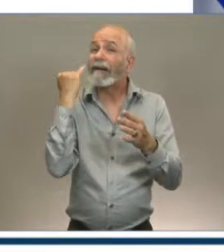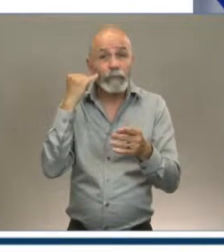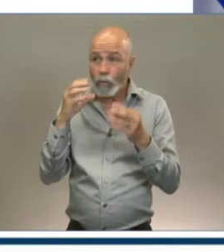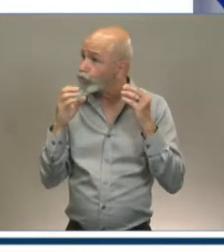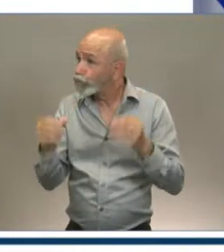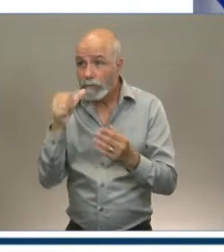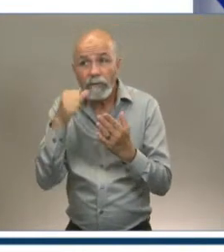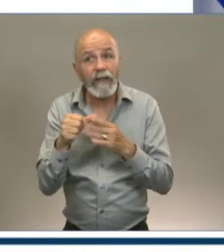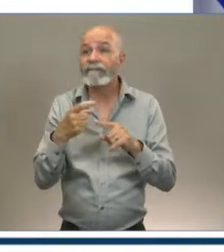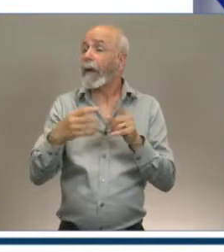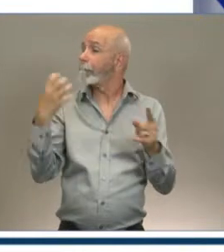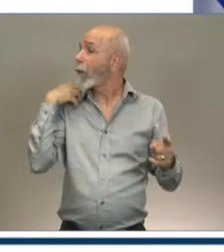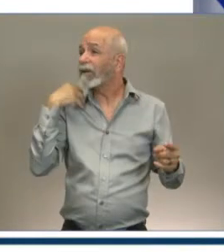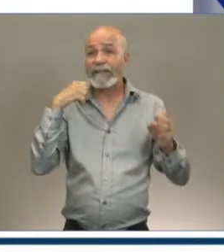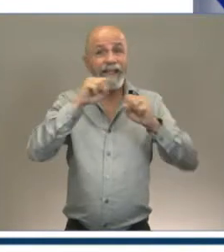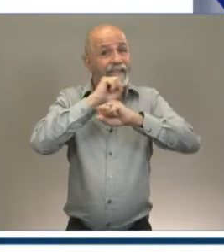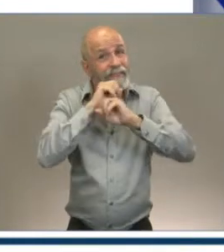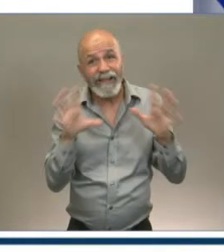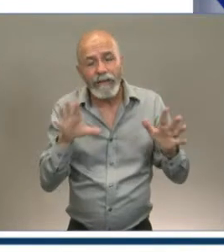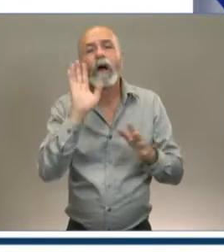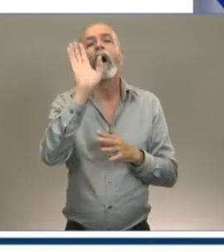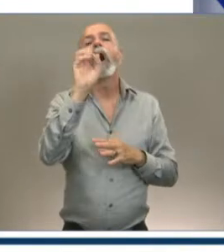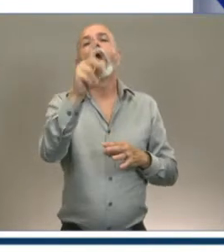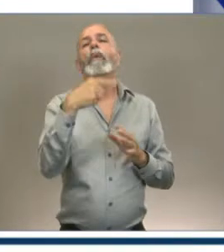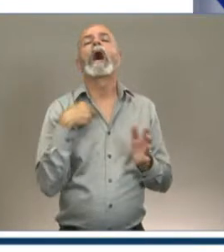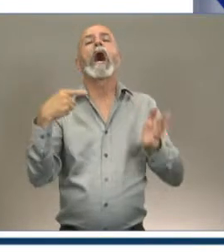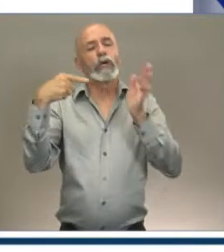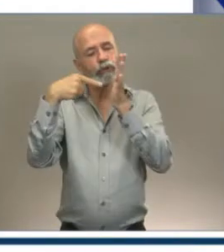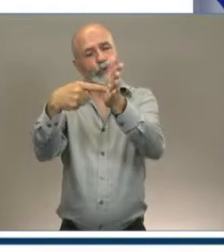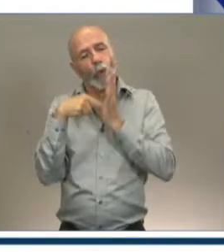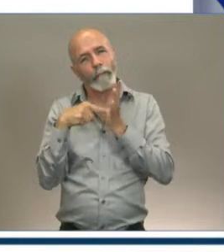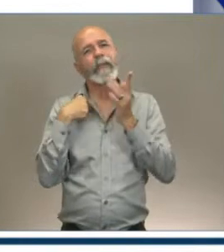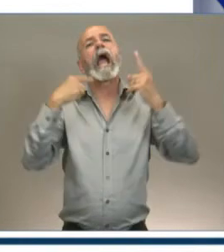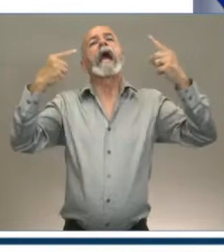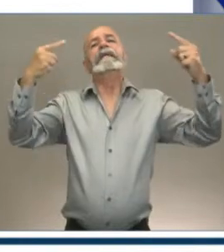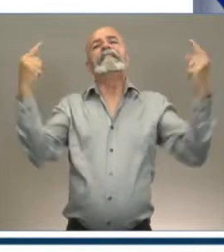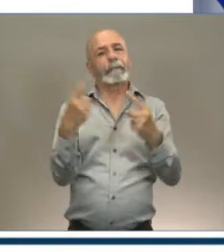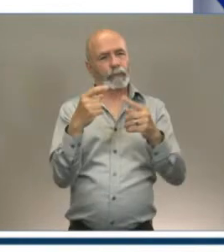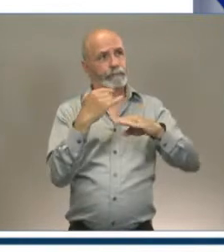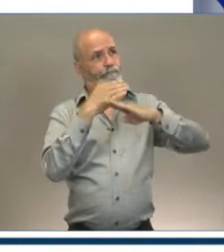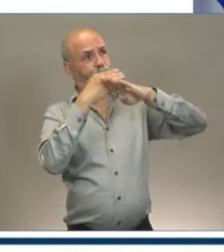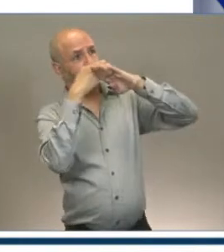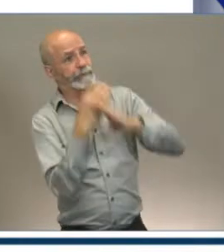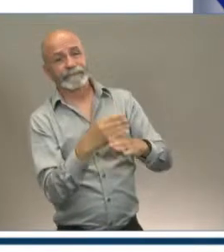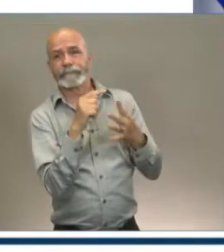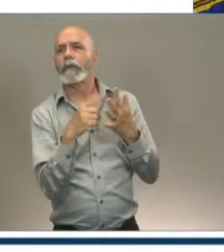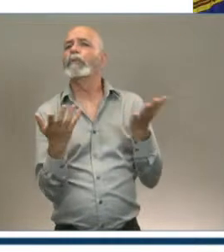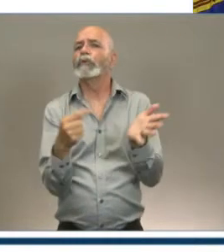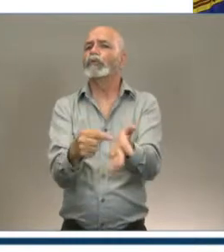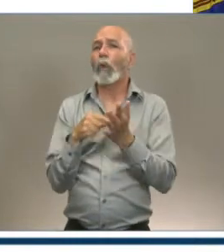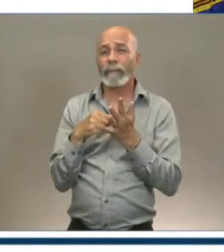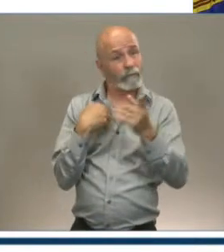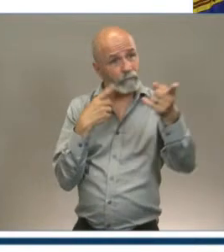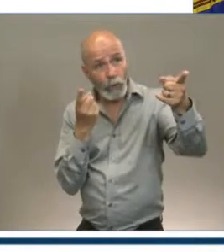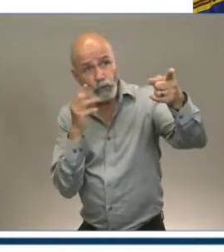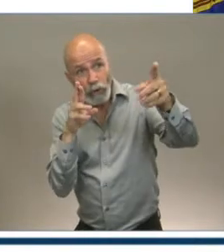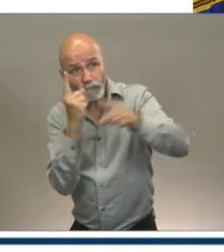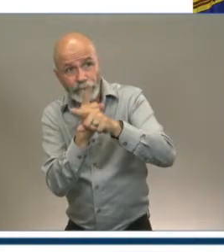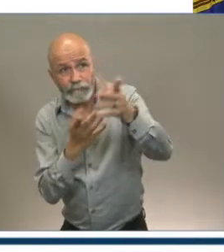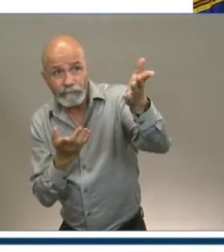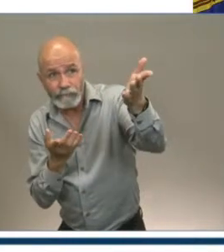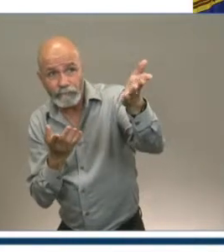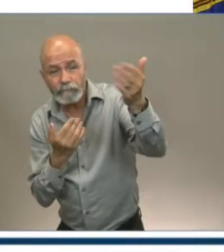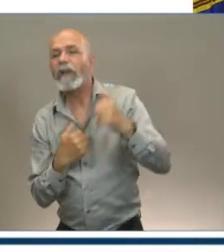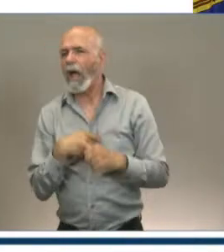have to provide something so that we can protect Nova Scotians. And Dr. Strang, you want to? Yeah, and then so exactly we're expanding. You